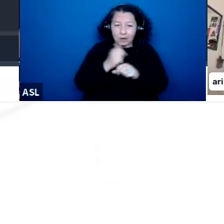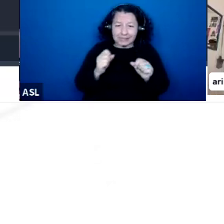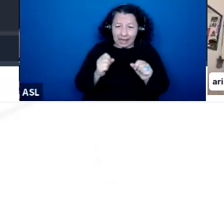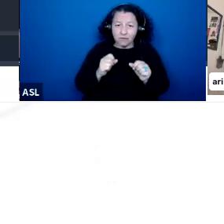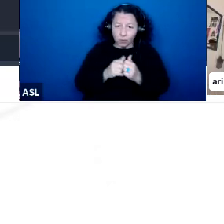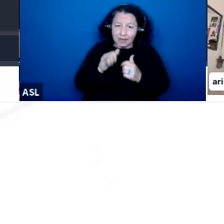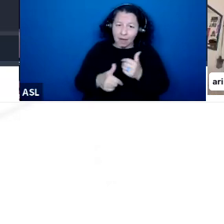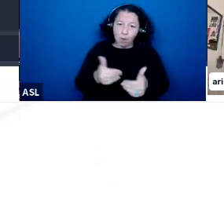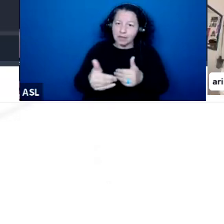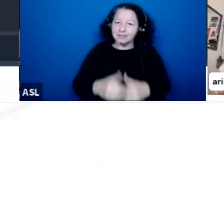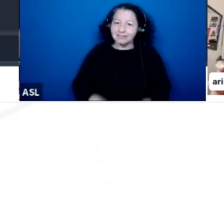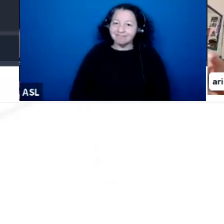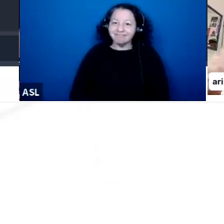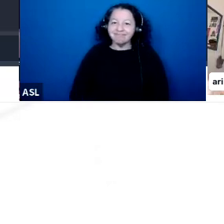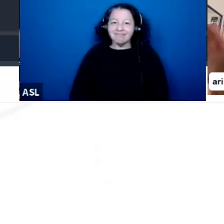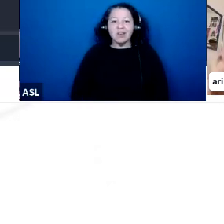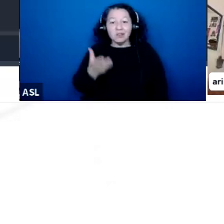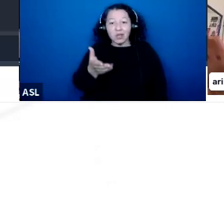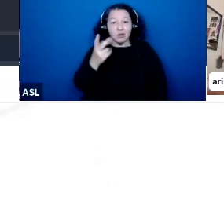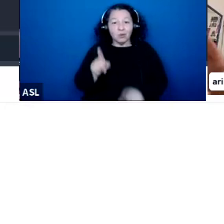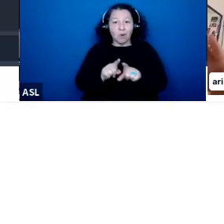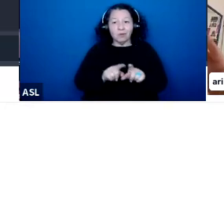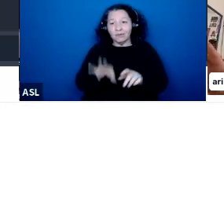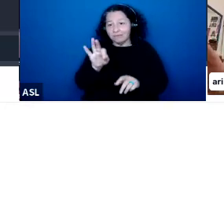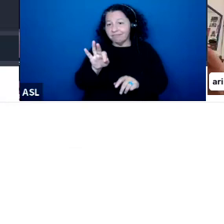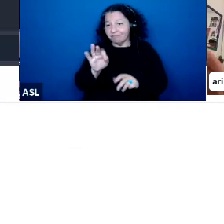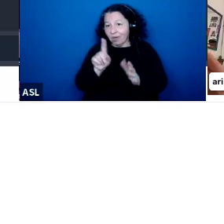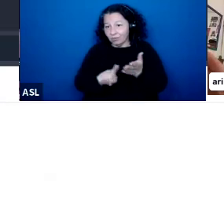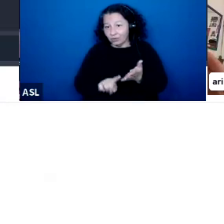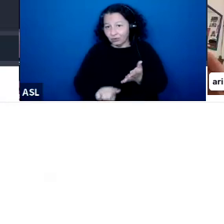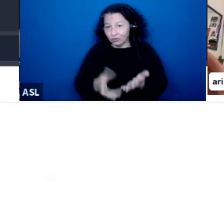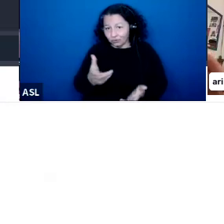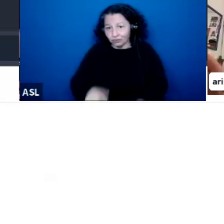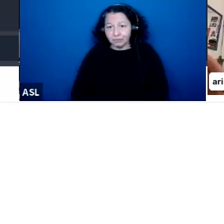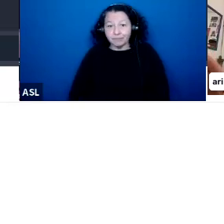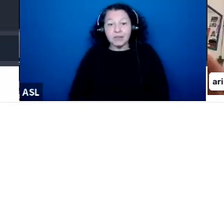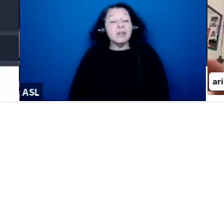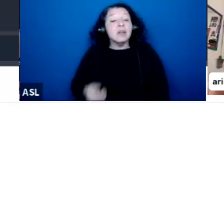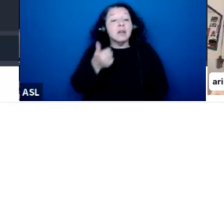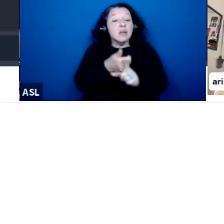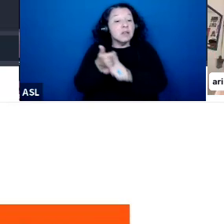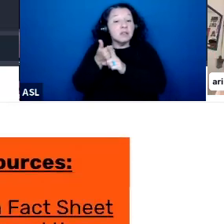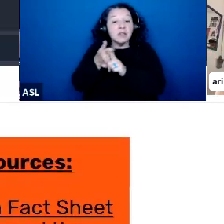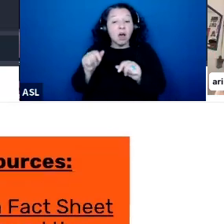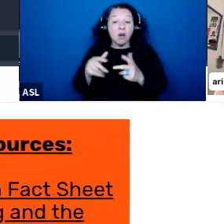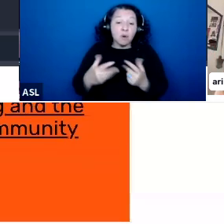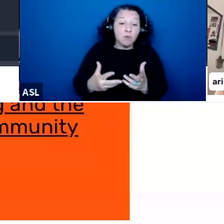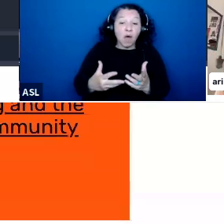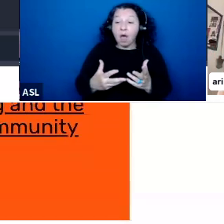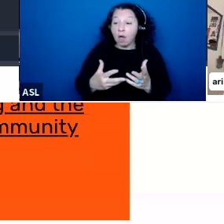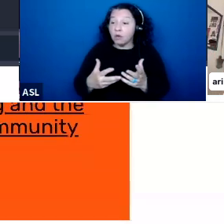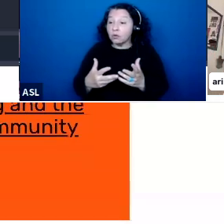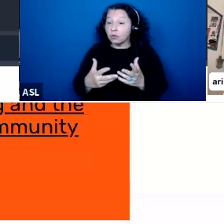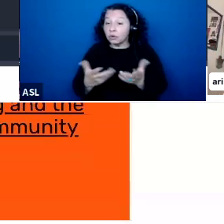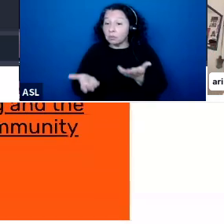how can you be safer in that process? So here you'll find also some resources. If you're a provider, like